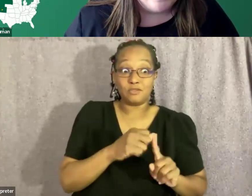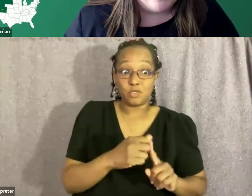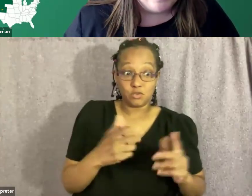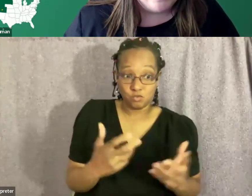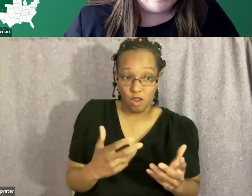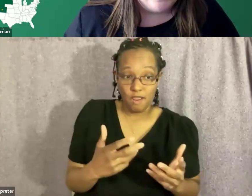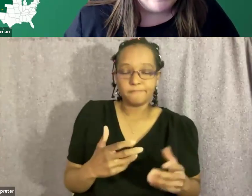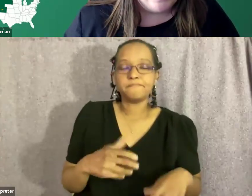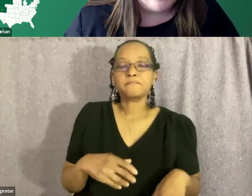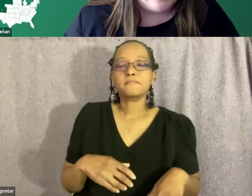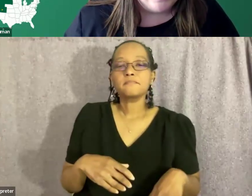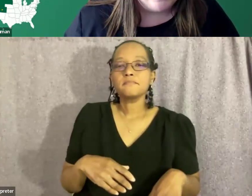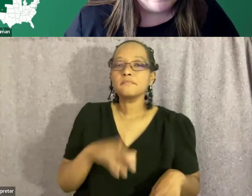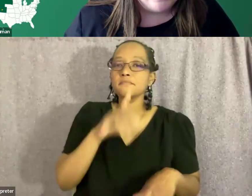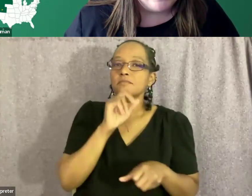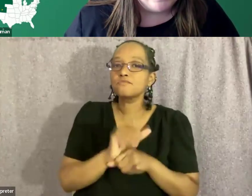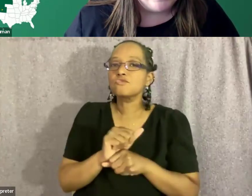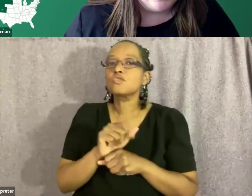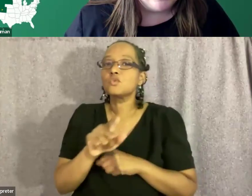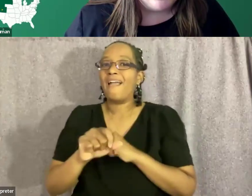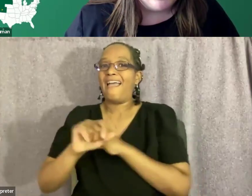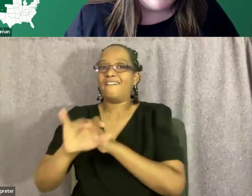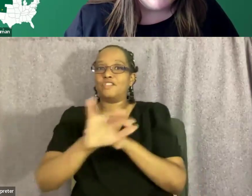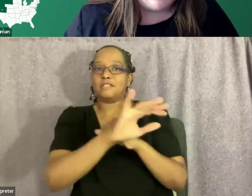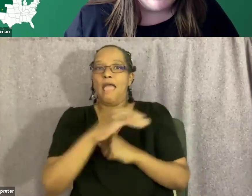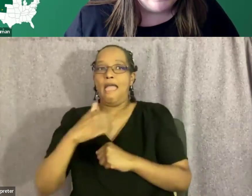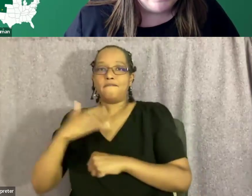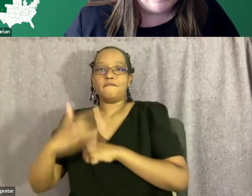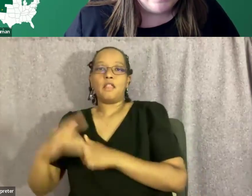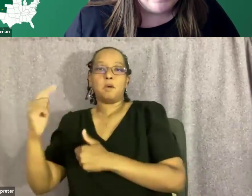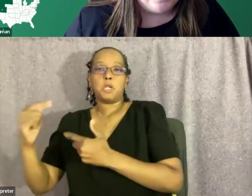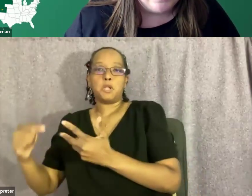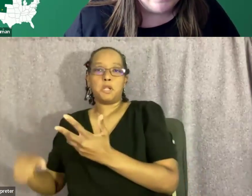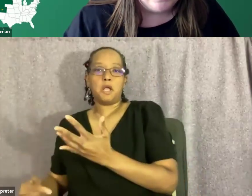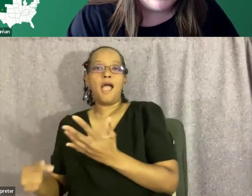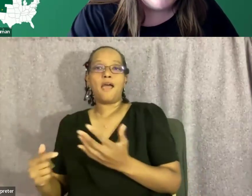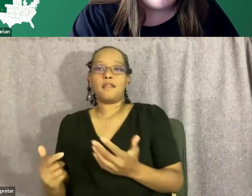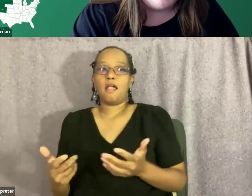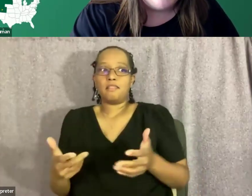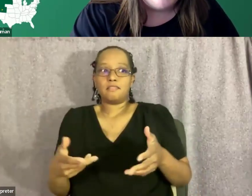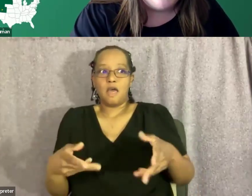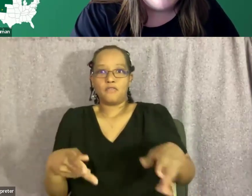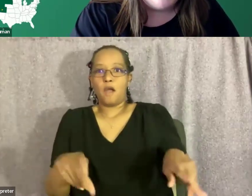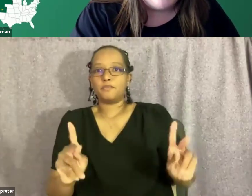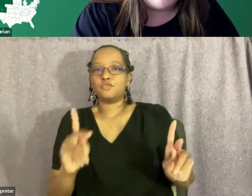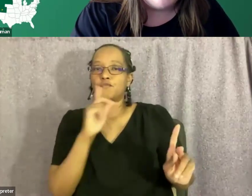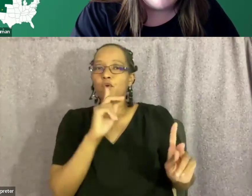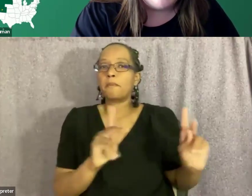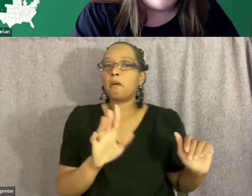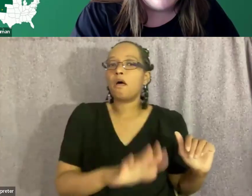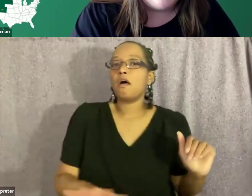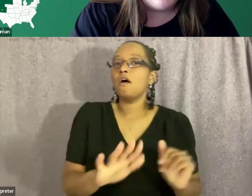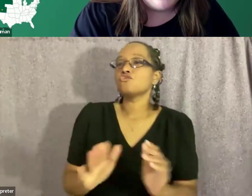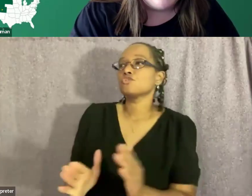You want to be sure that you're advertising that these are available and give people the opportunity to request what